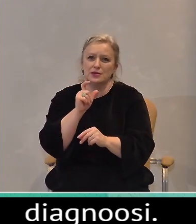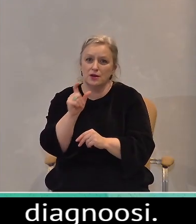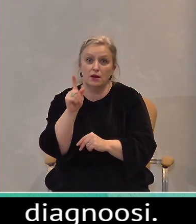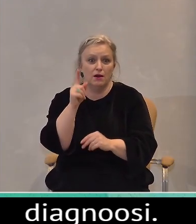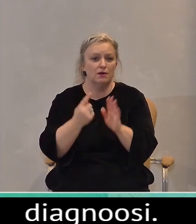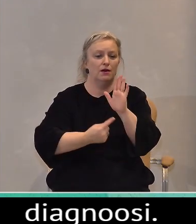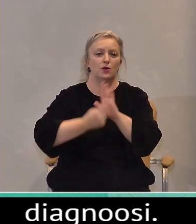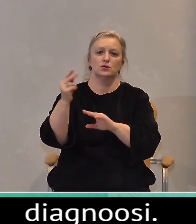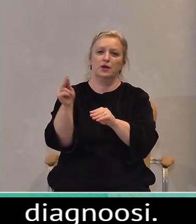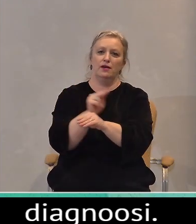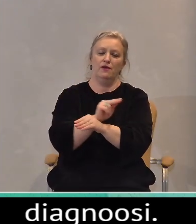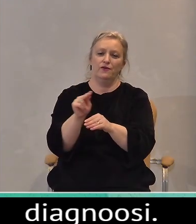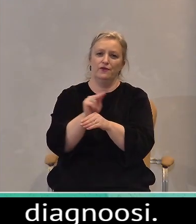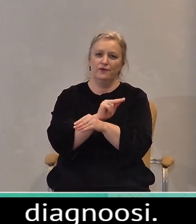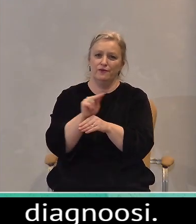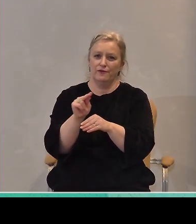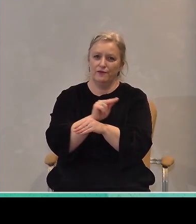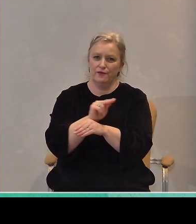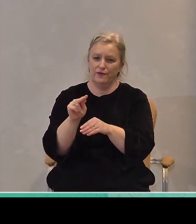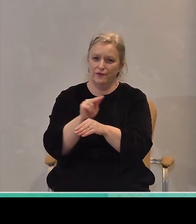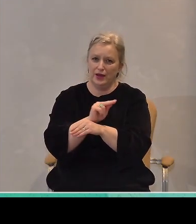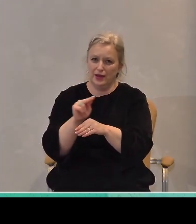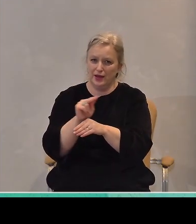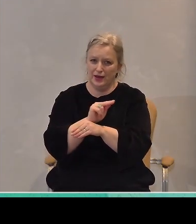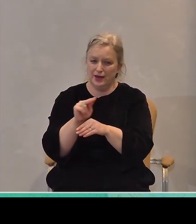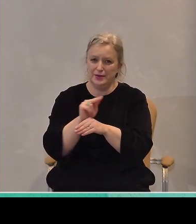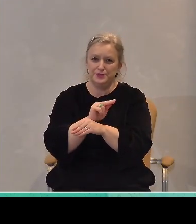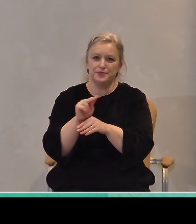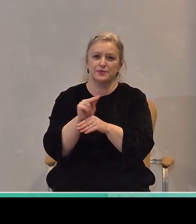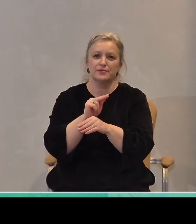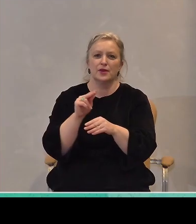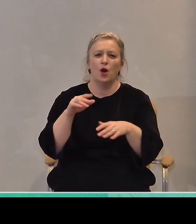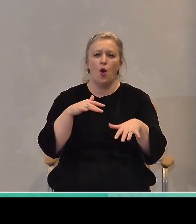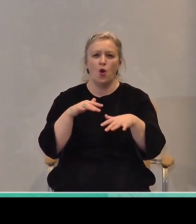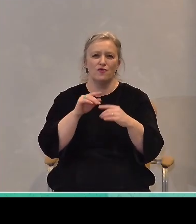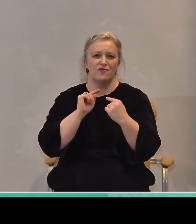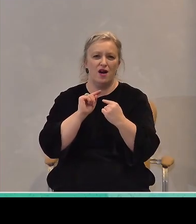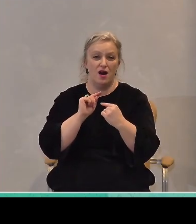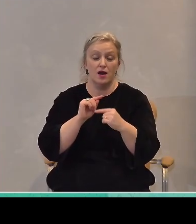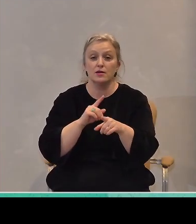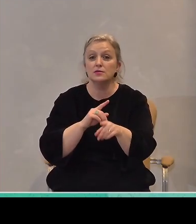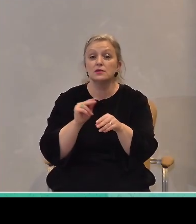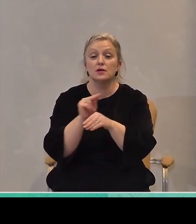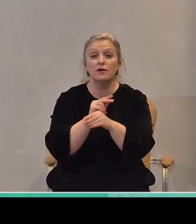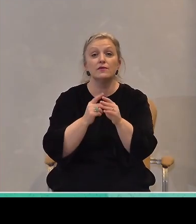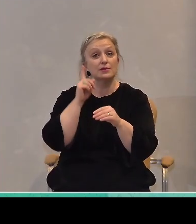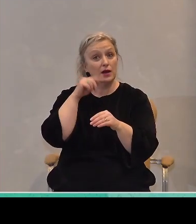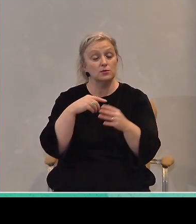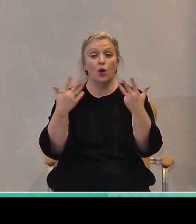slightly helpless. I did not dare to admit this to Franka's parents, but we initiated